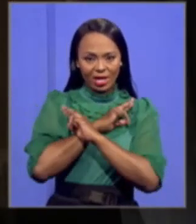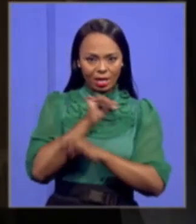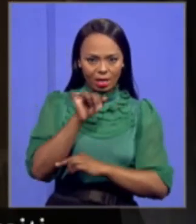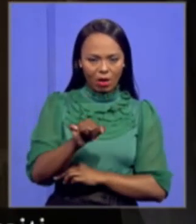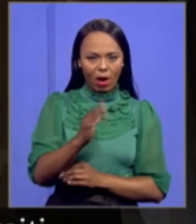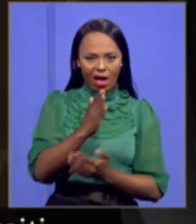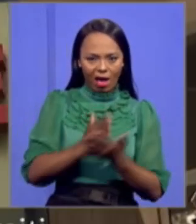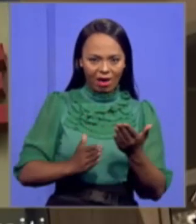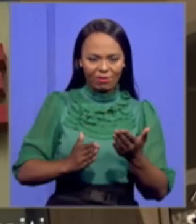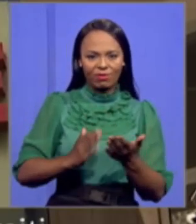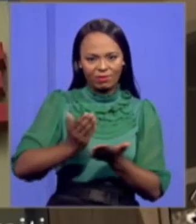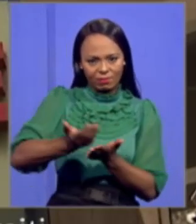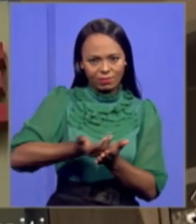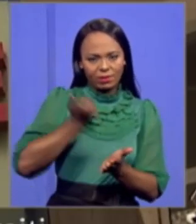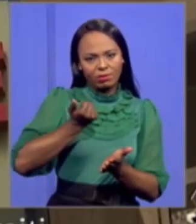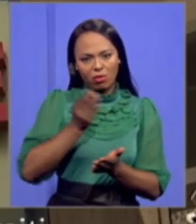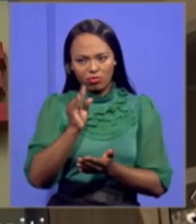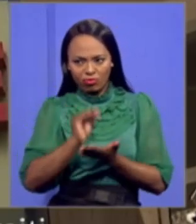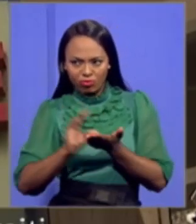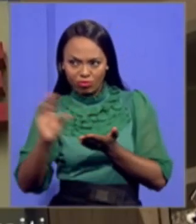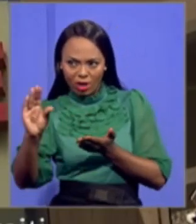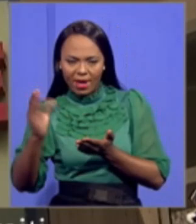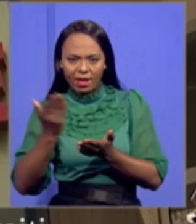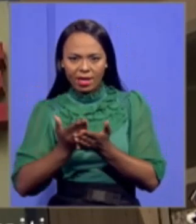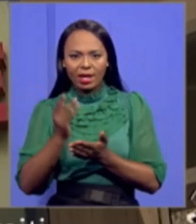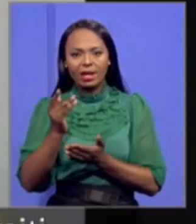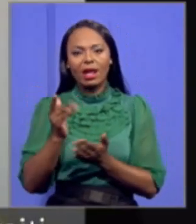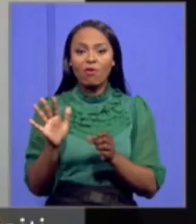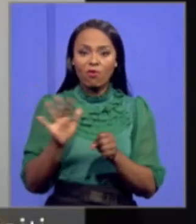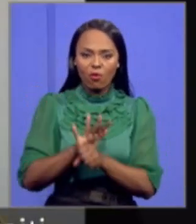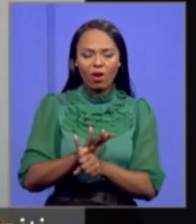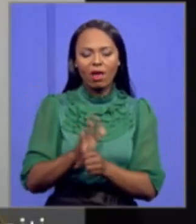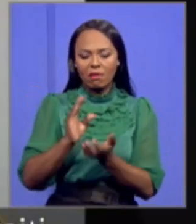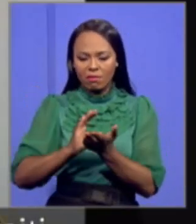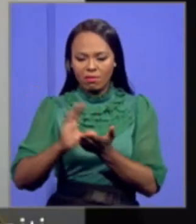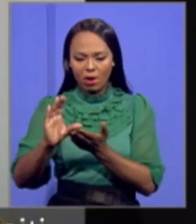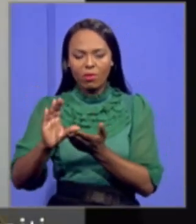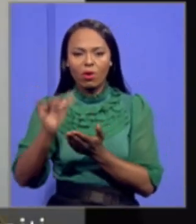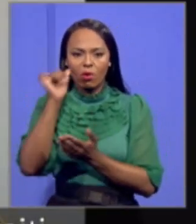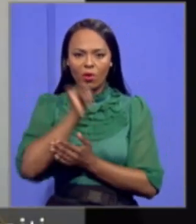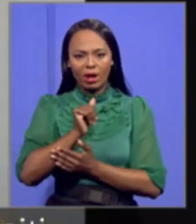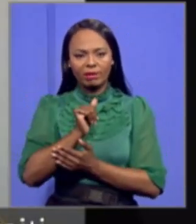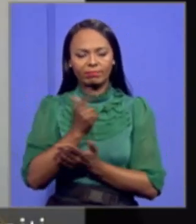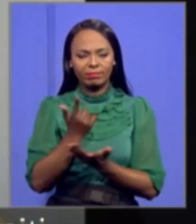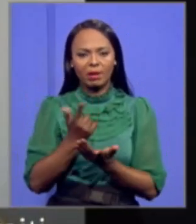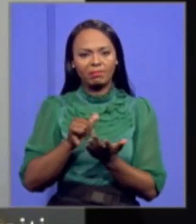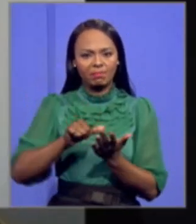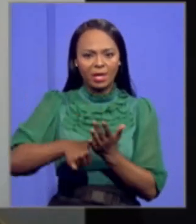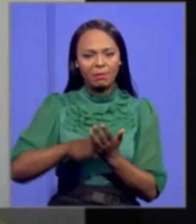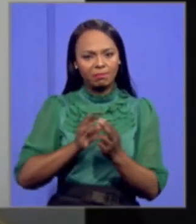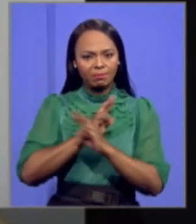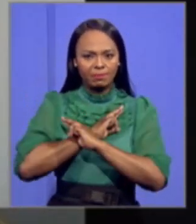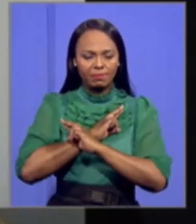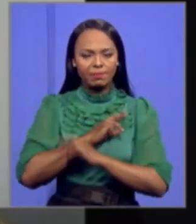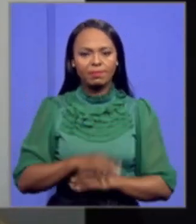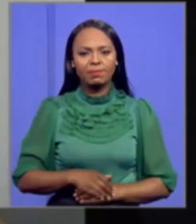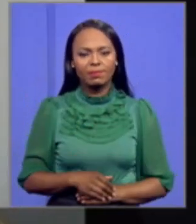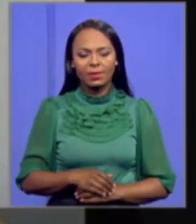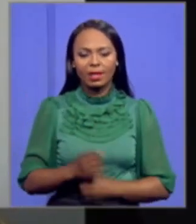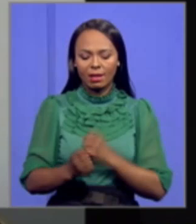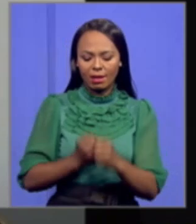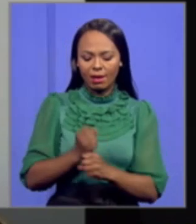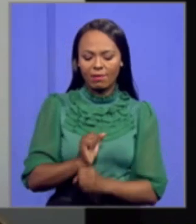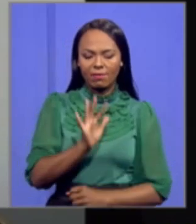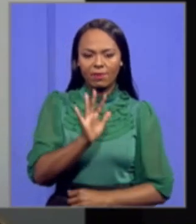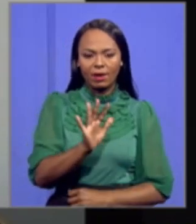nngwe e setseng kaofela ba tla e fumana ha ba beha meja fatshe. We're quite pleased. We've been engaged with Parliament on this issue for almost 5 years now, since